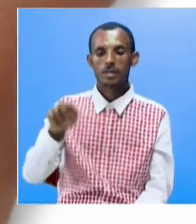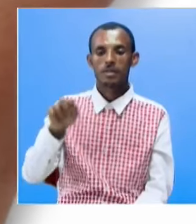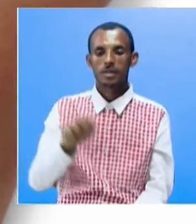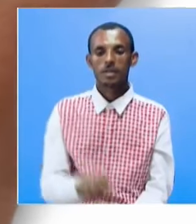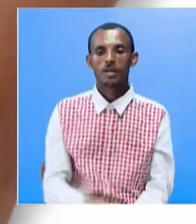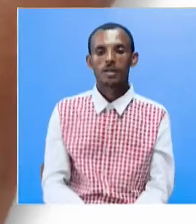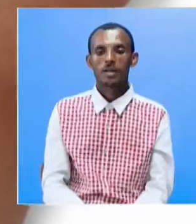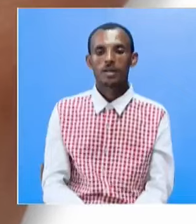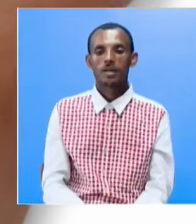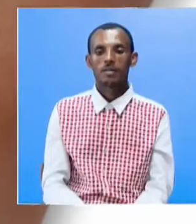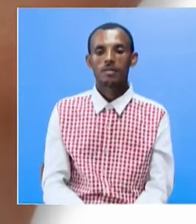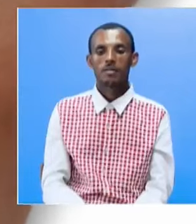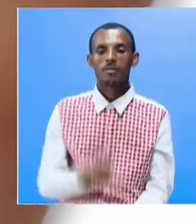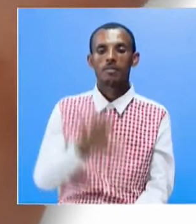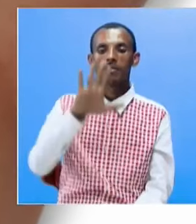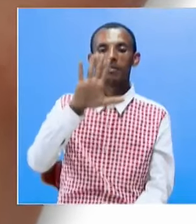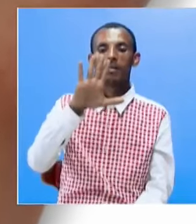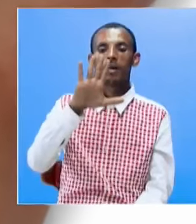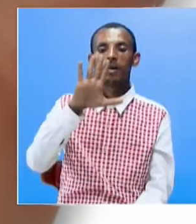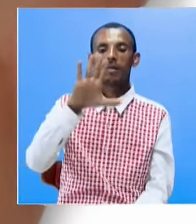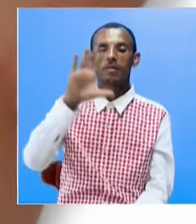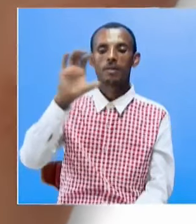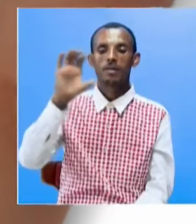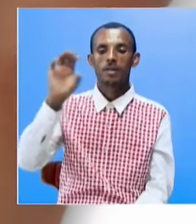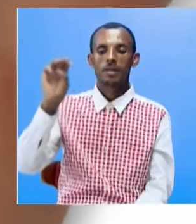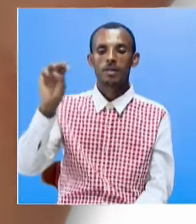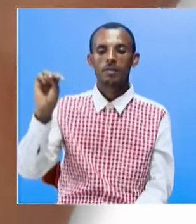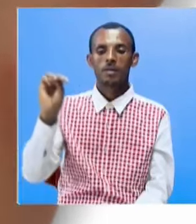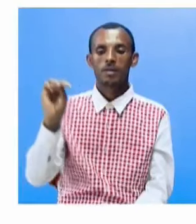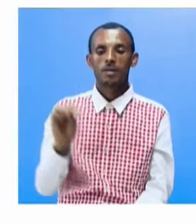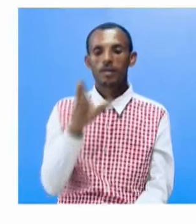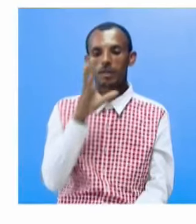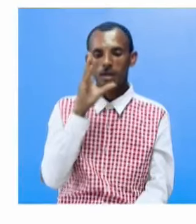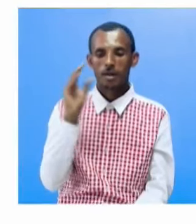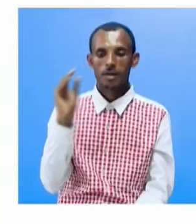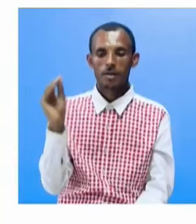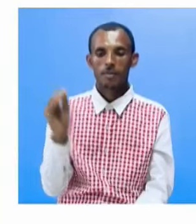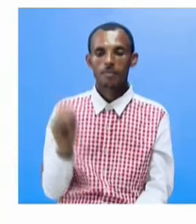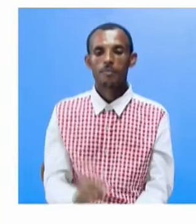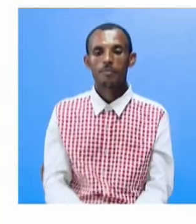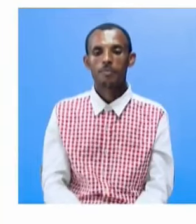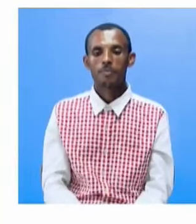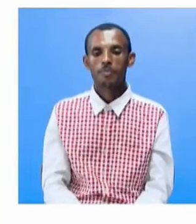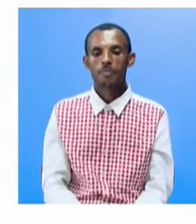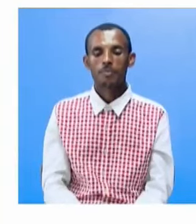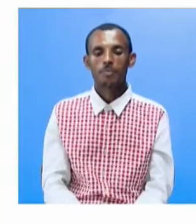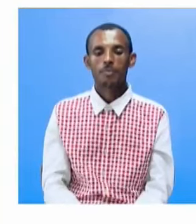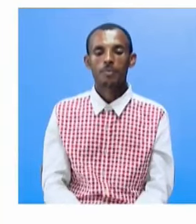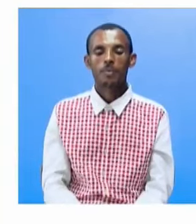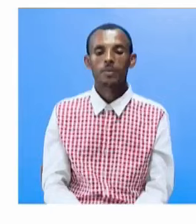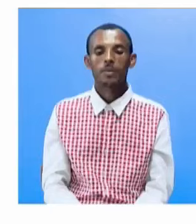is 5 centimeter and